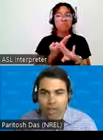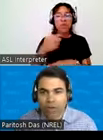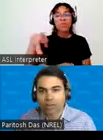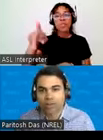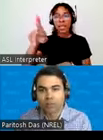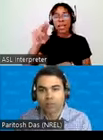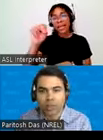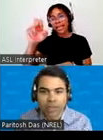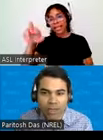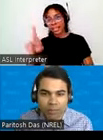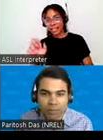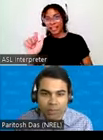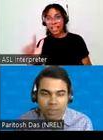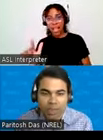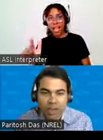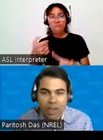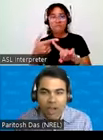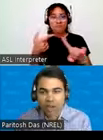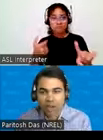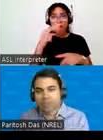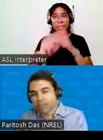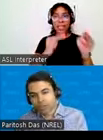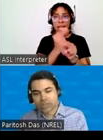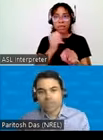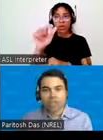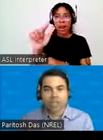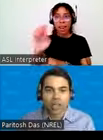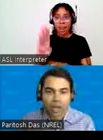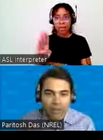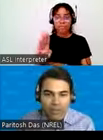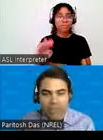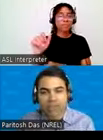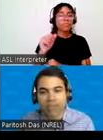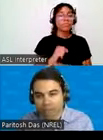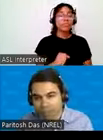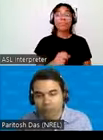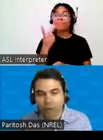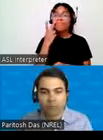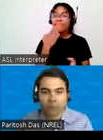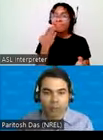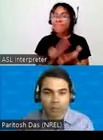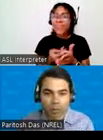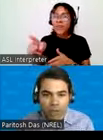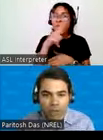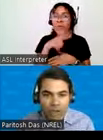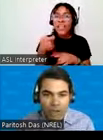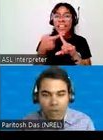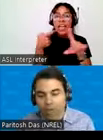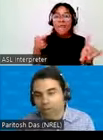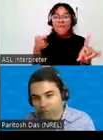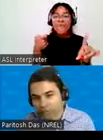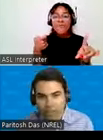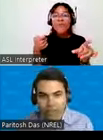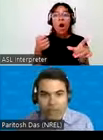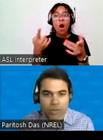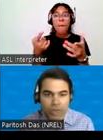and Lawrence Berkeley National Labs. It's great to see a lot of consensus coming up from the poll about the